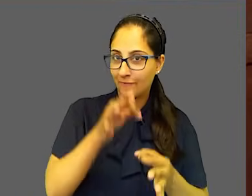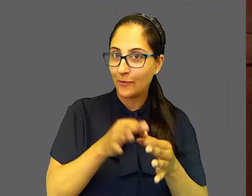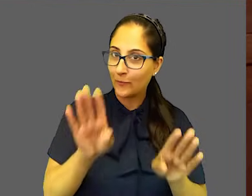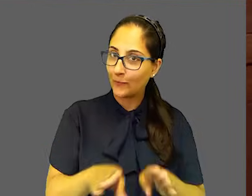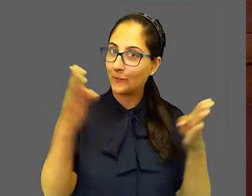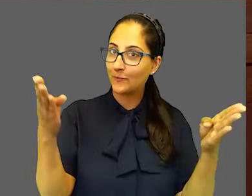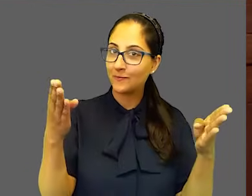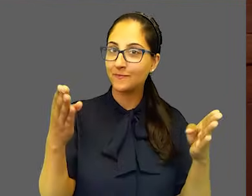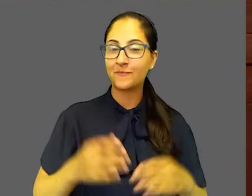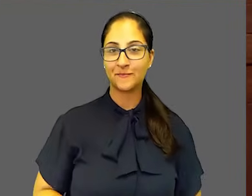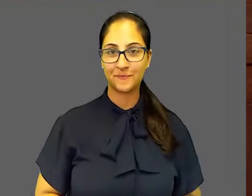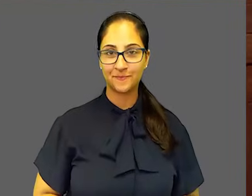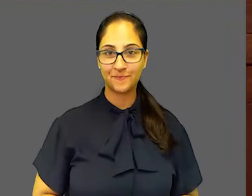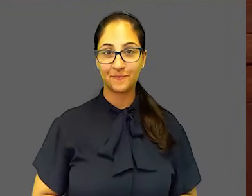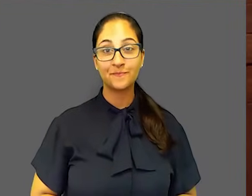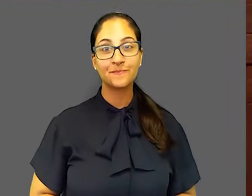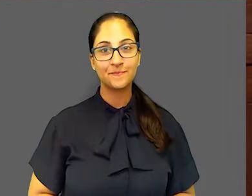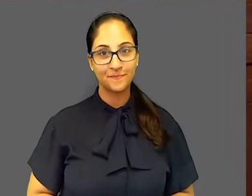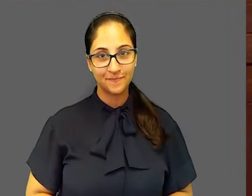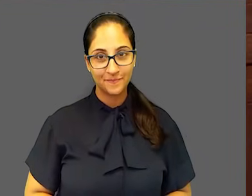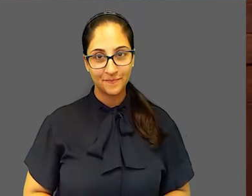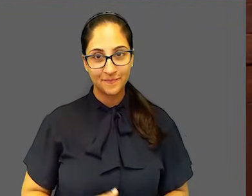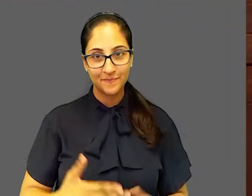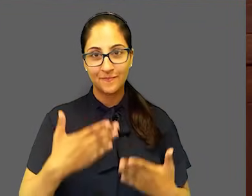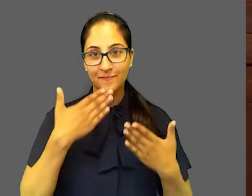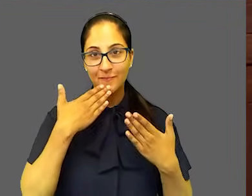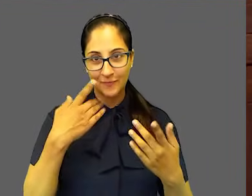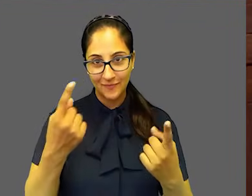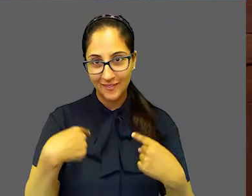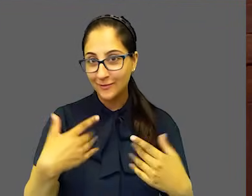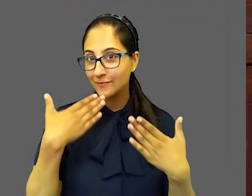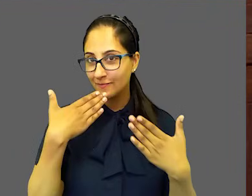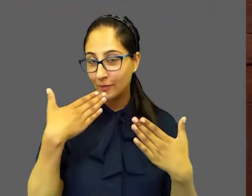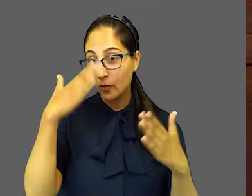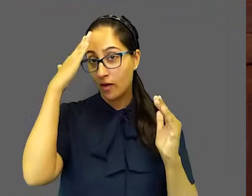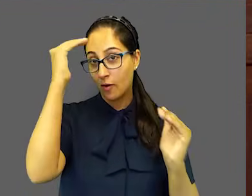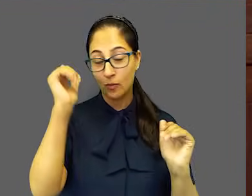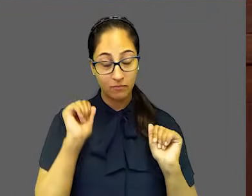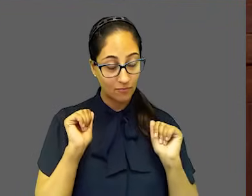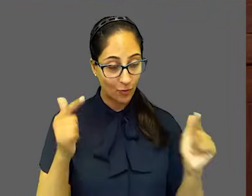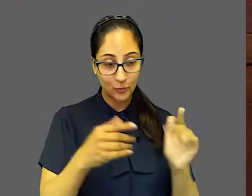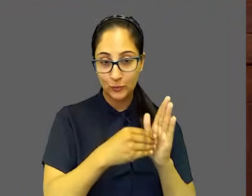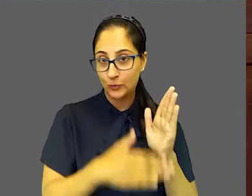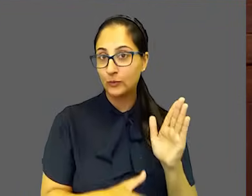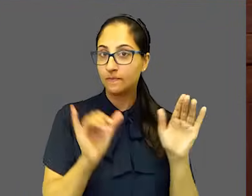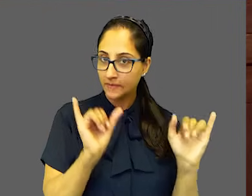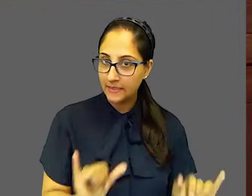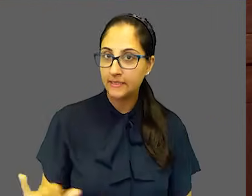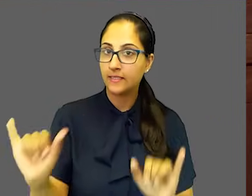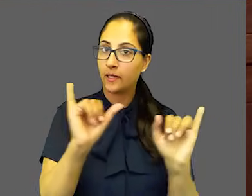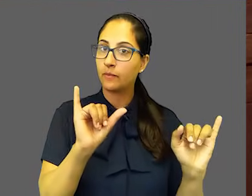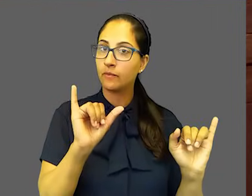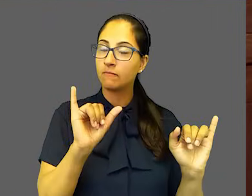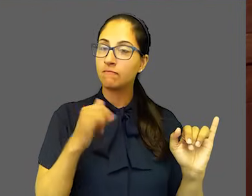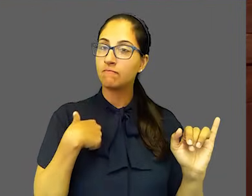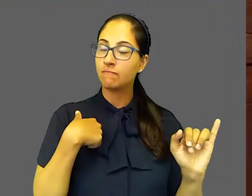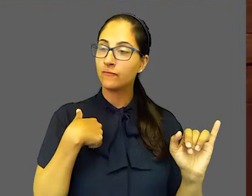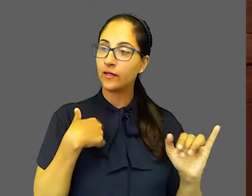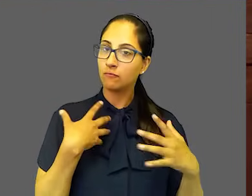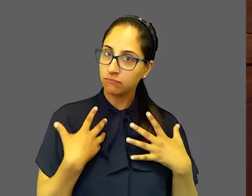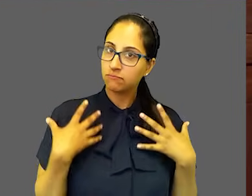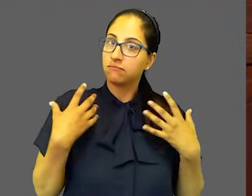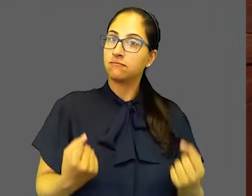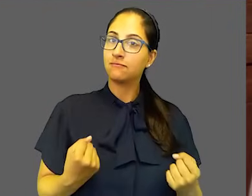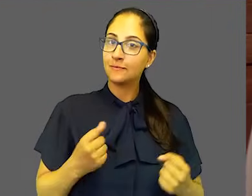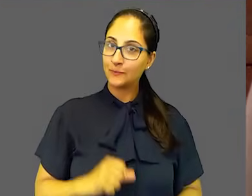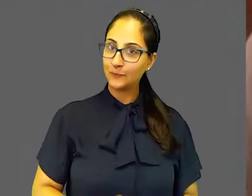Thank you, Mejgan. That's a world I think we all hope for all of the kids and all of our Jamaat around us. And, I